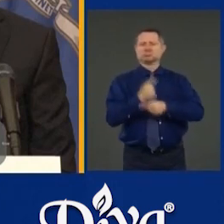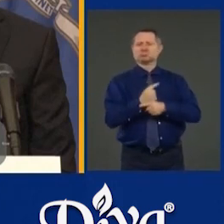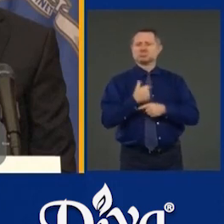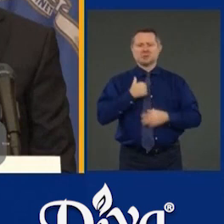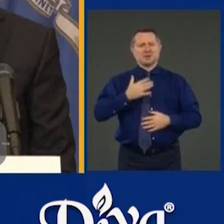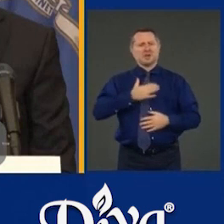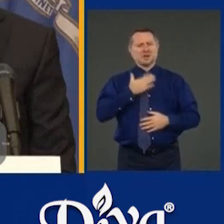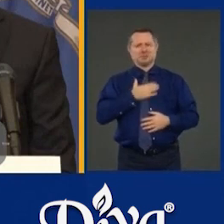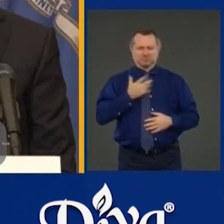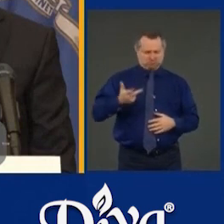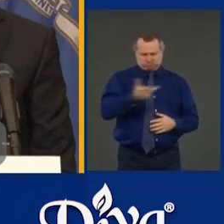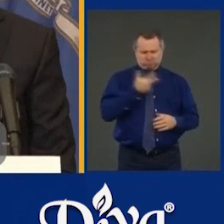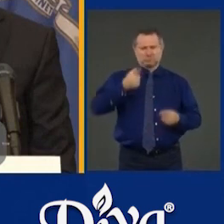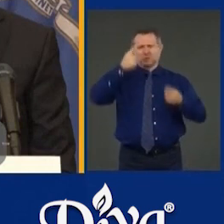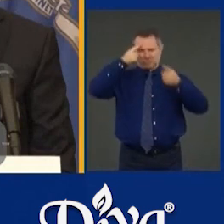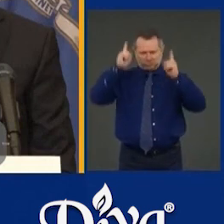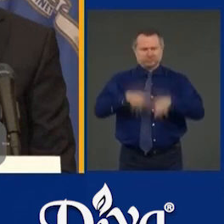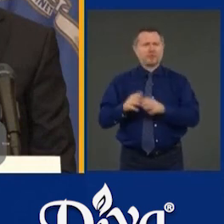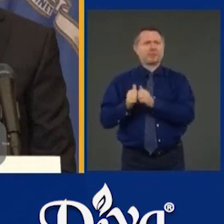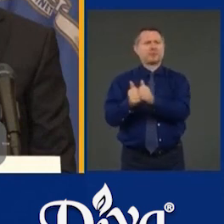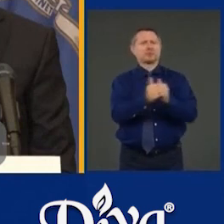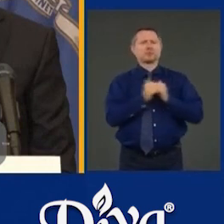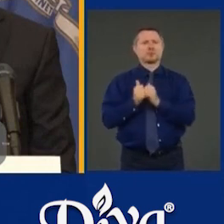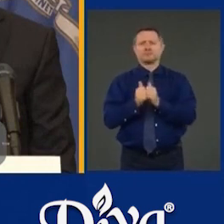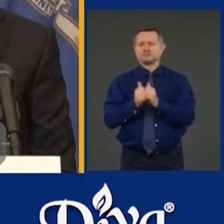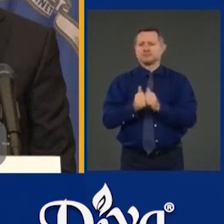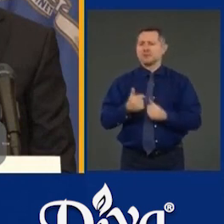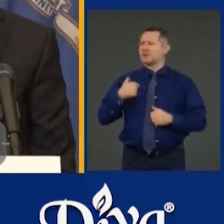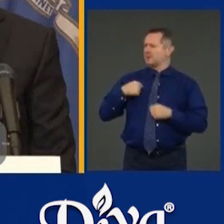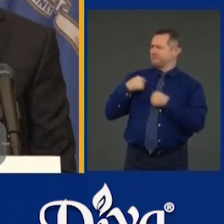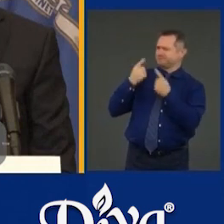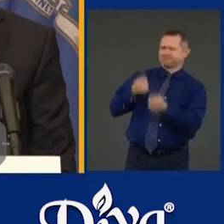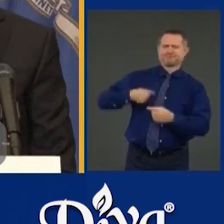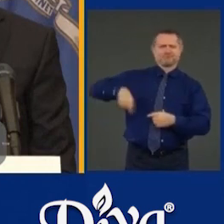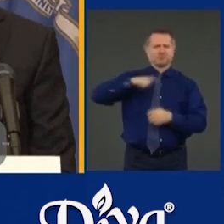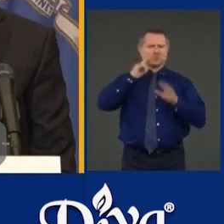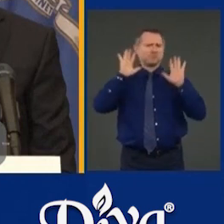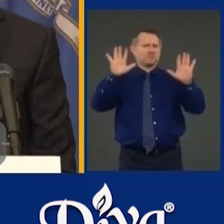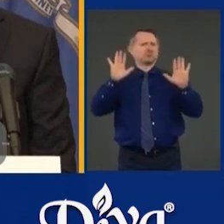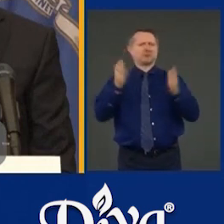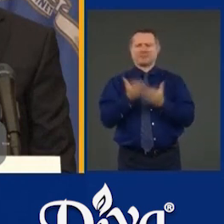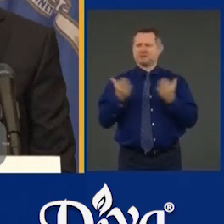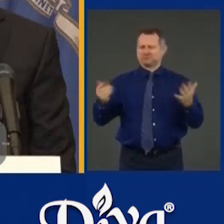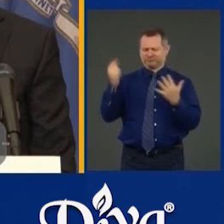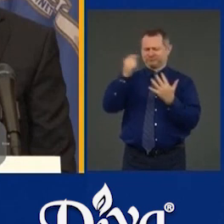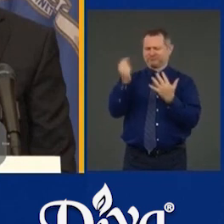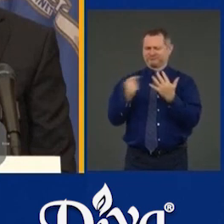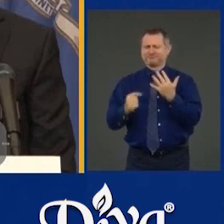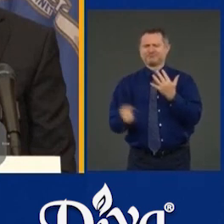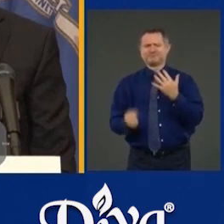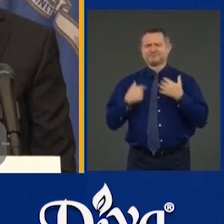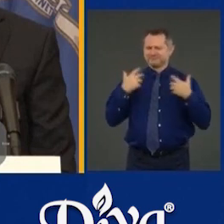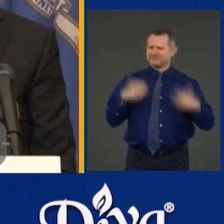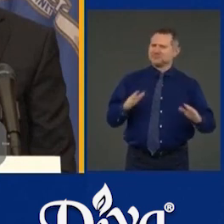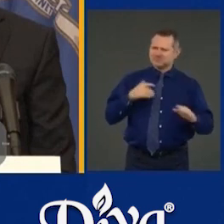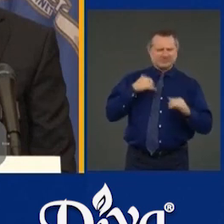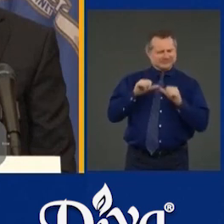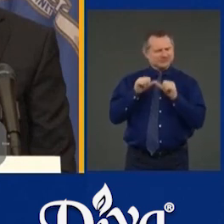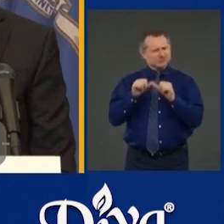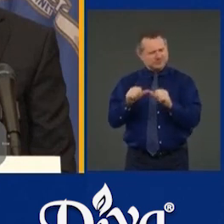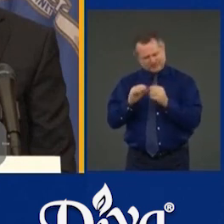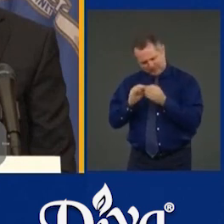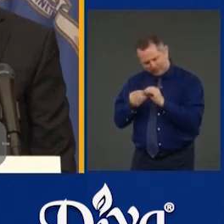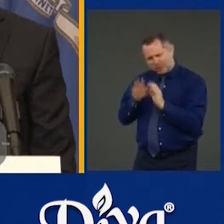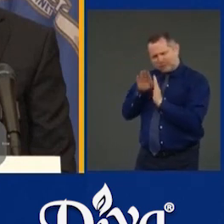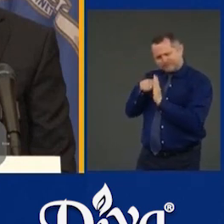together. And we've done a lot of good things together, and hopefully we're on the other side of this mountain, and we'll continue to